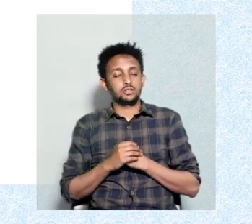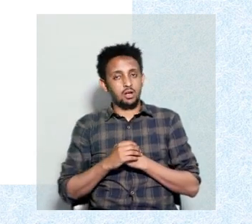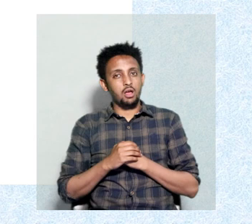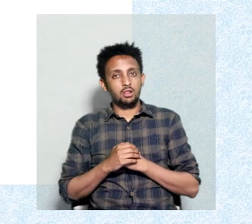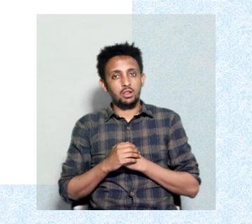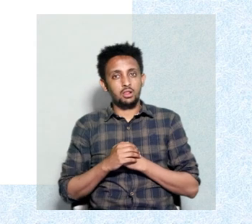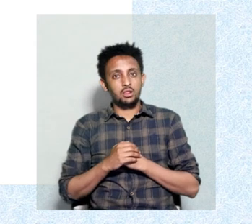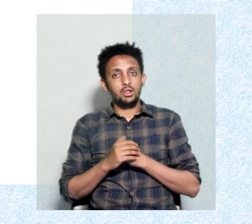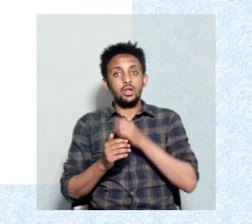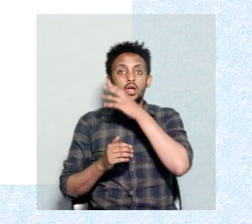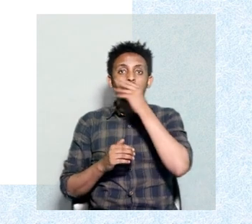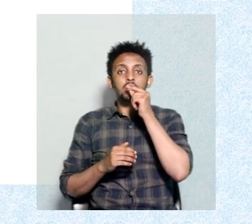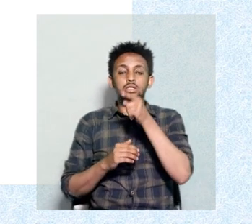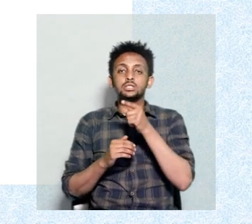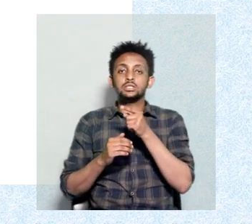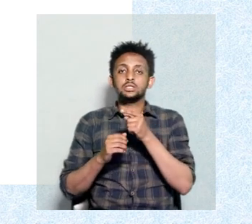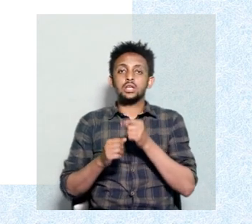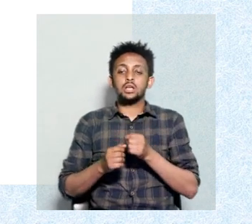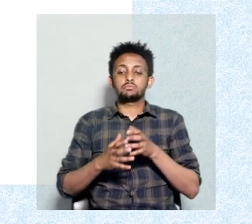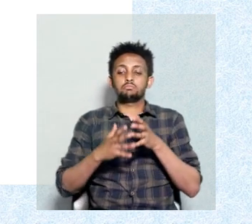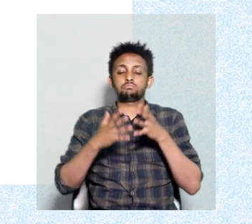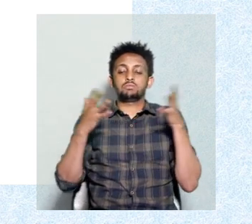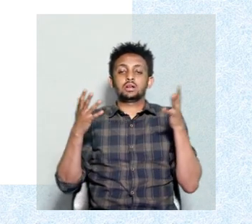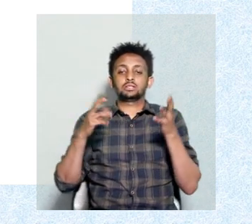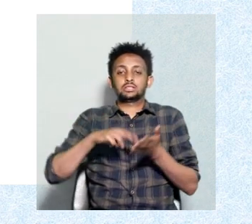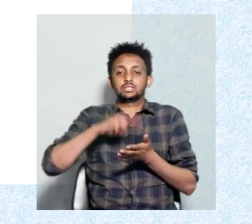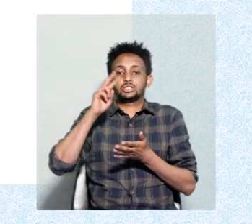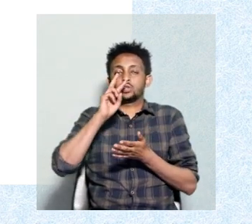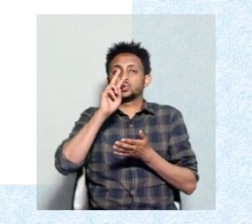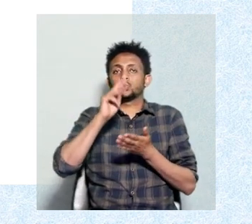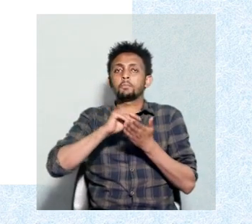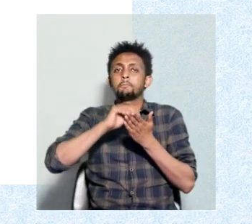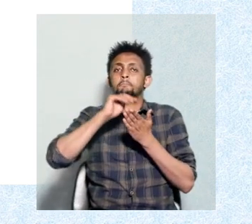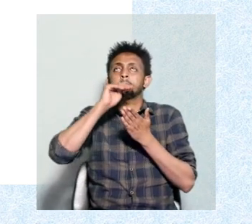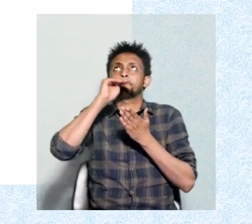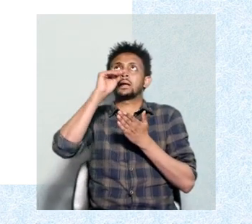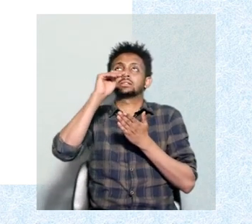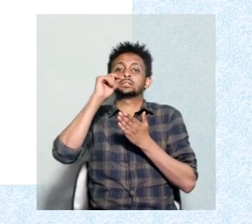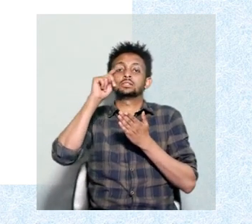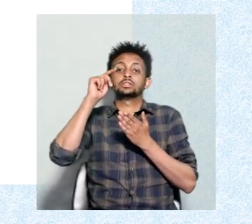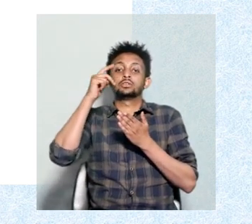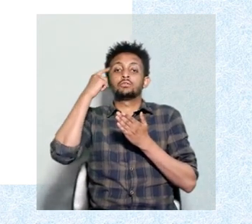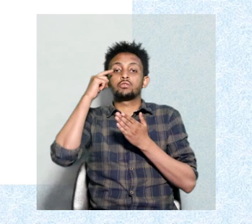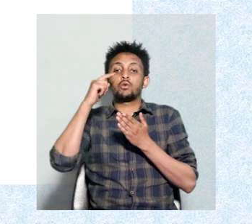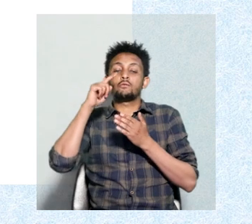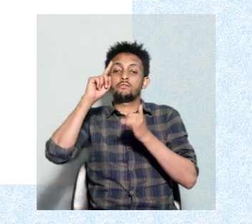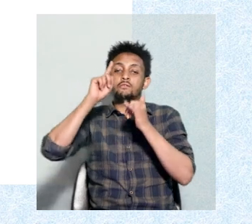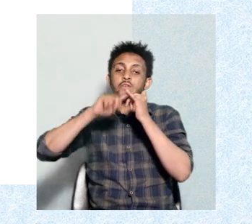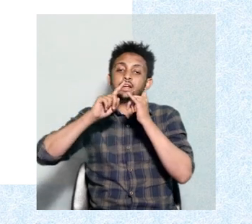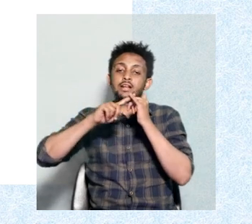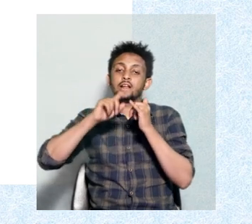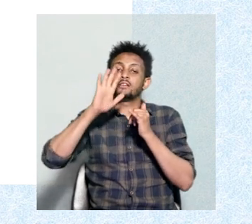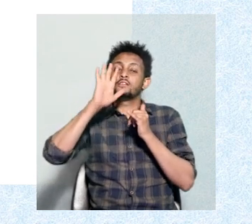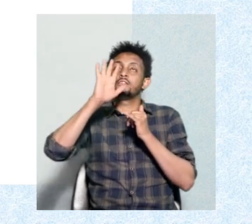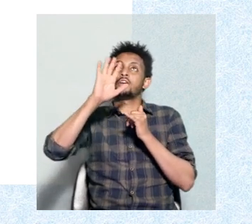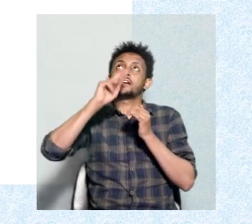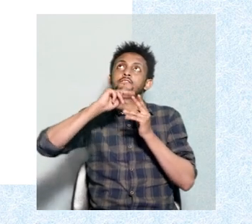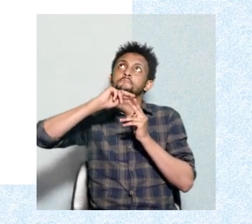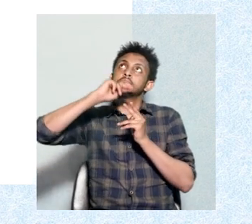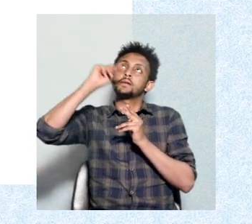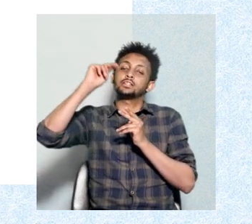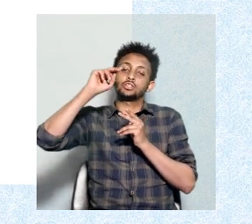50 Pascal. And it expands from initially 2 meter cube to that of finally 5